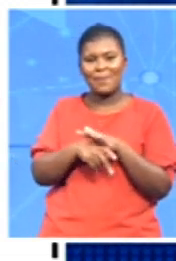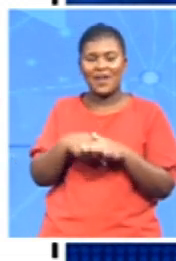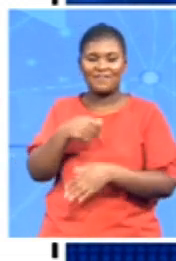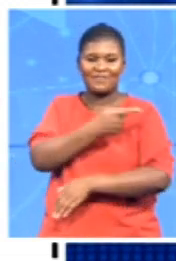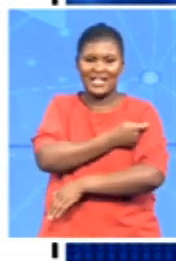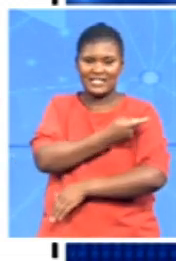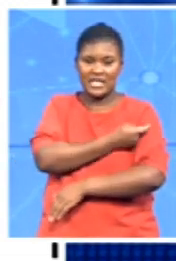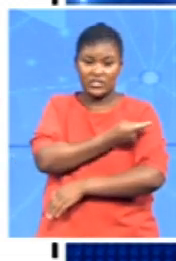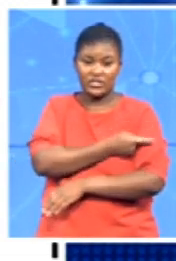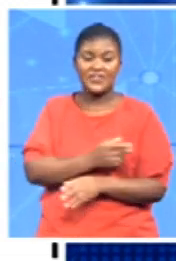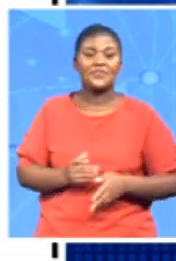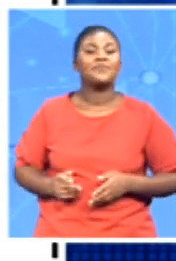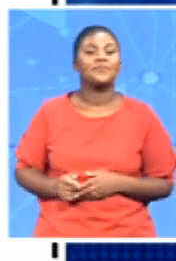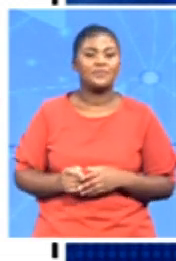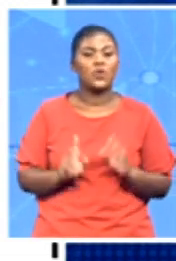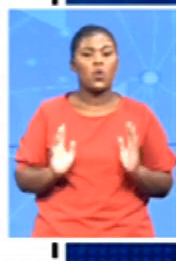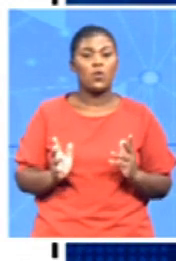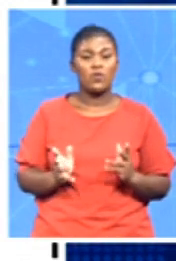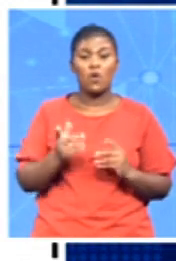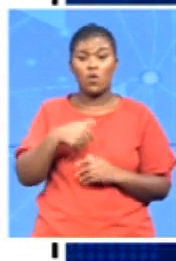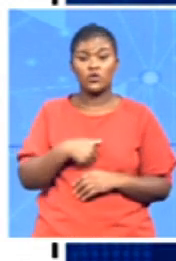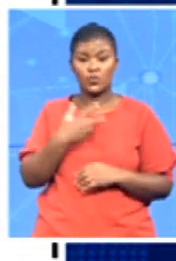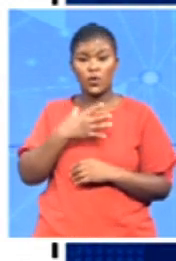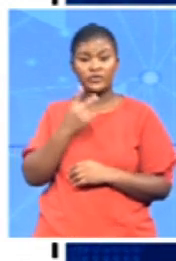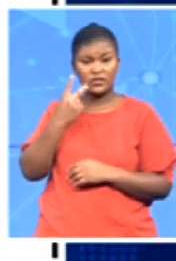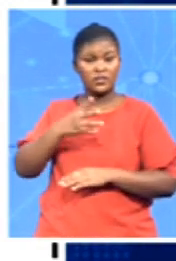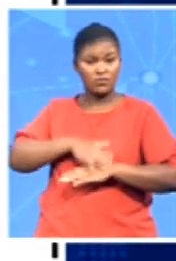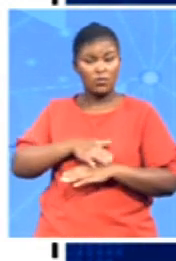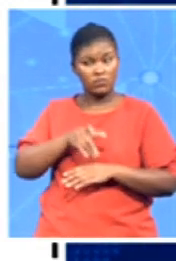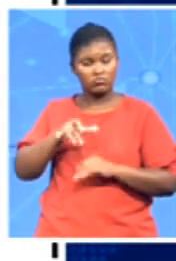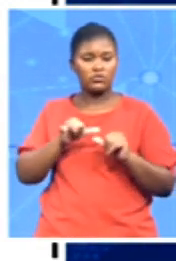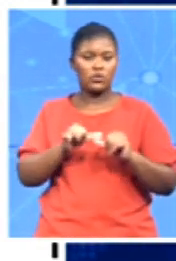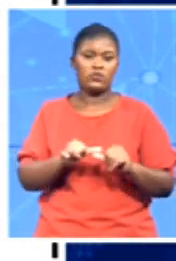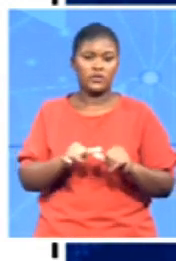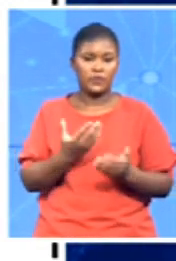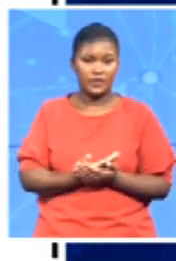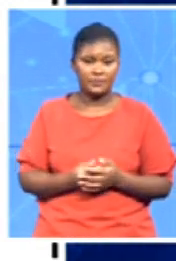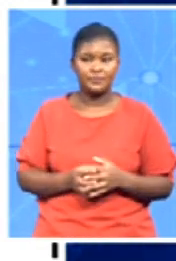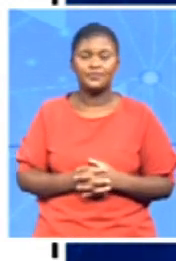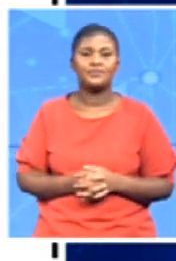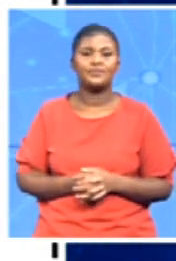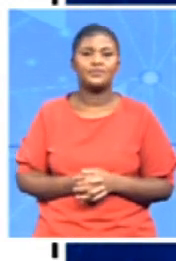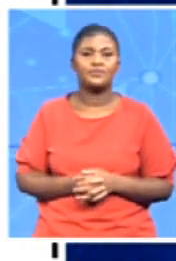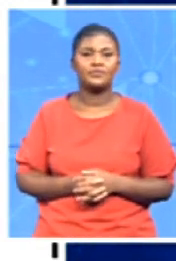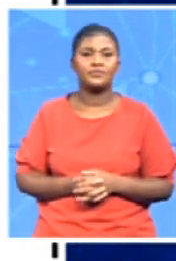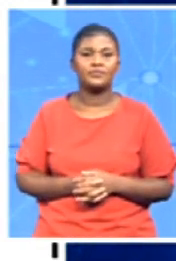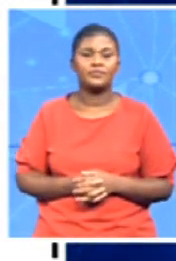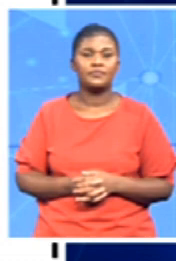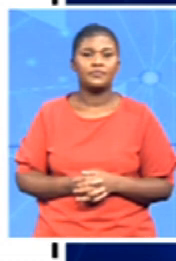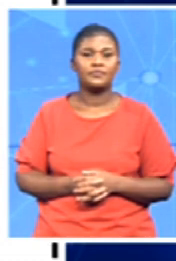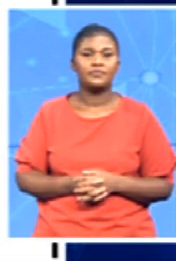obviously like to see that also to continue, not just the boosters. So this is then our status as of yesterday